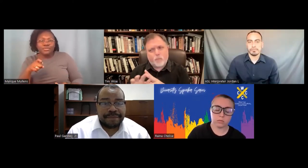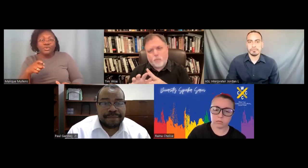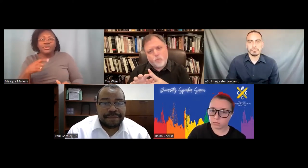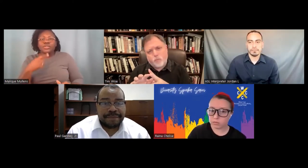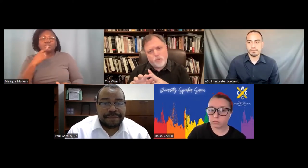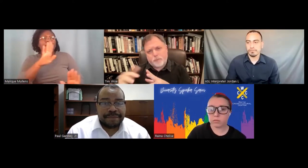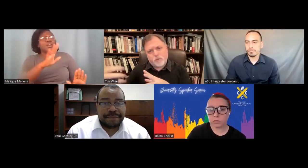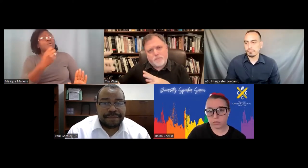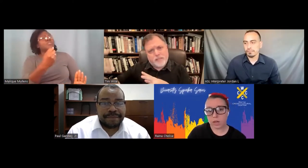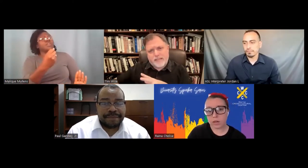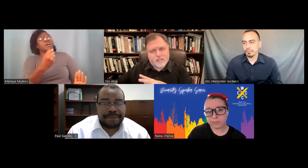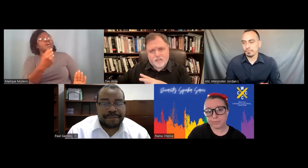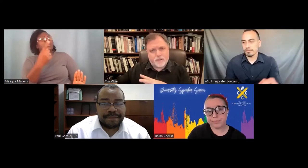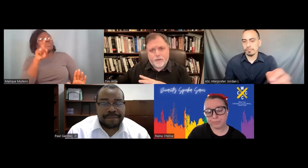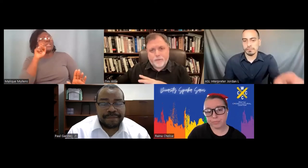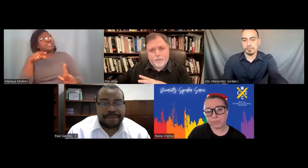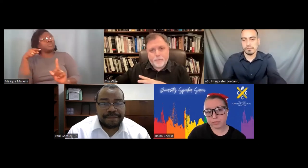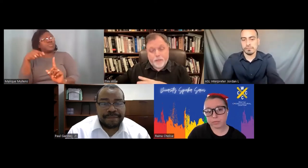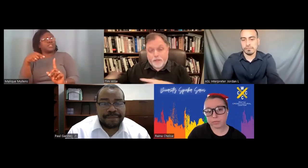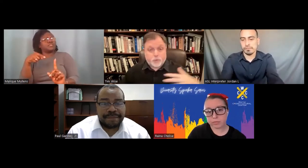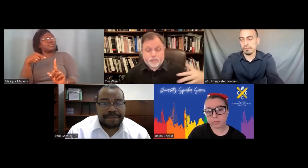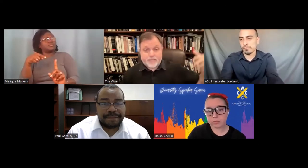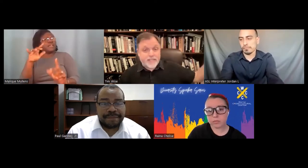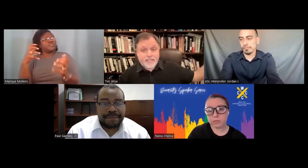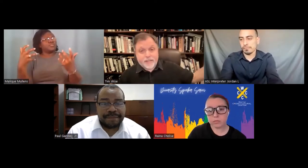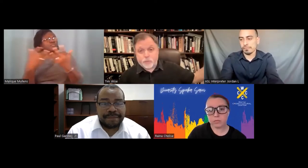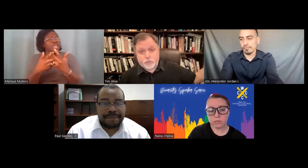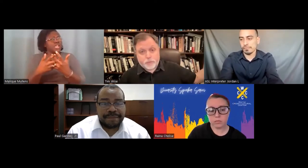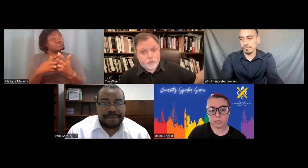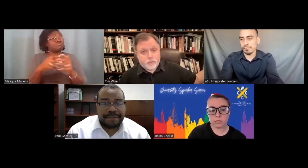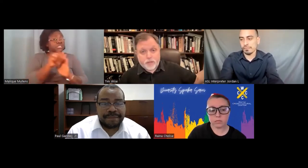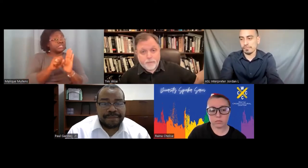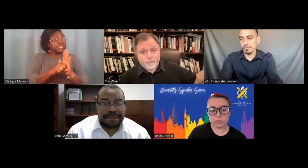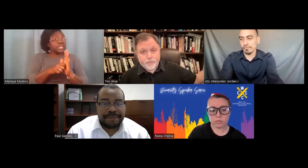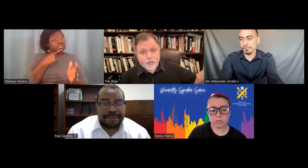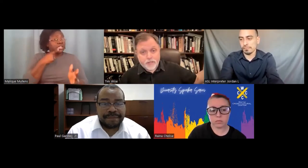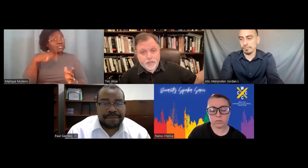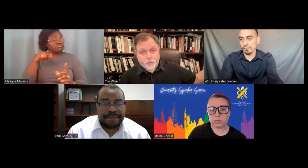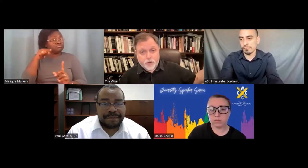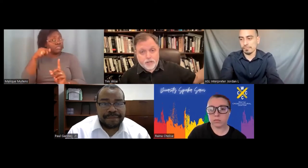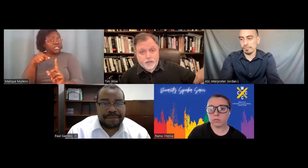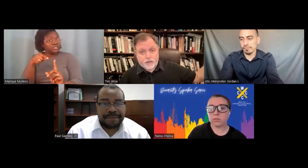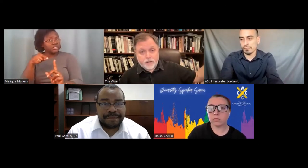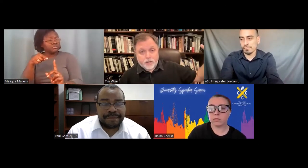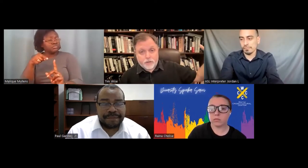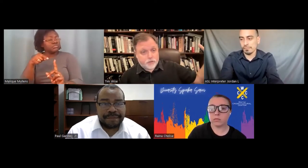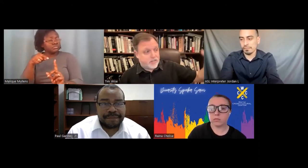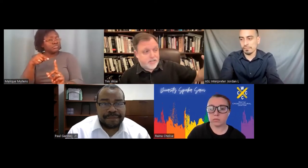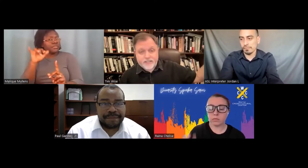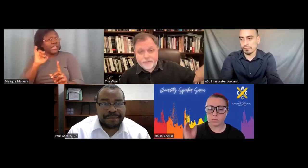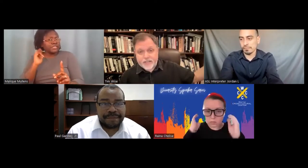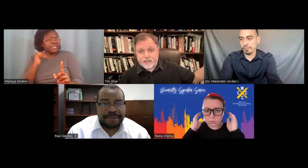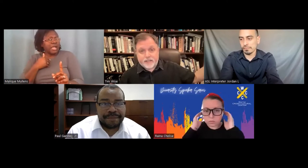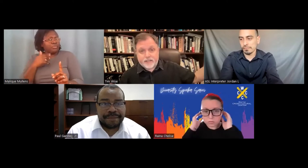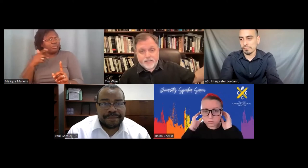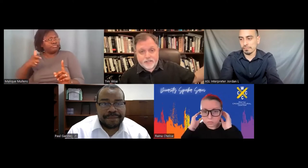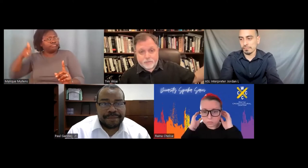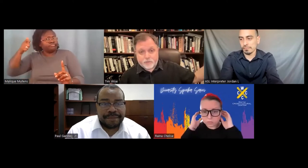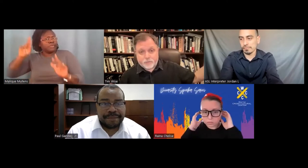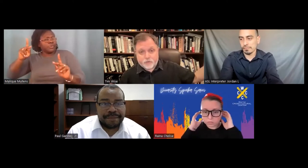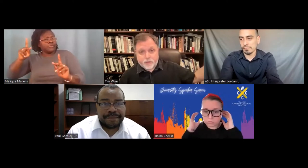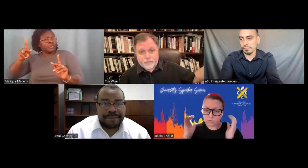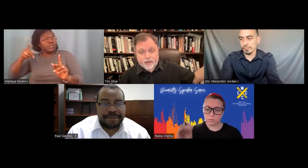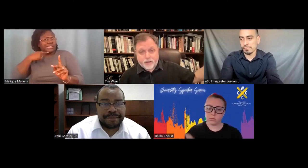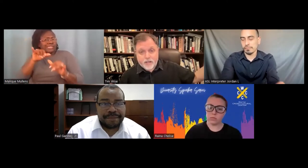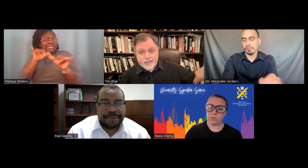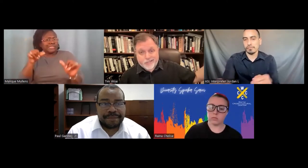up, we're supposed to be this. It's what the state says we're supposed to be. This is what, you know, the trustees have said that this system's